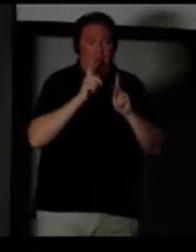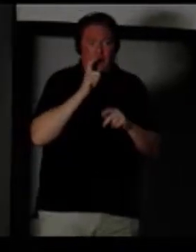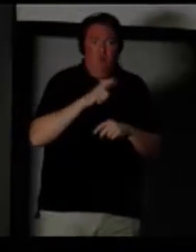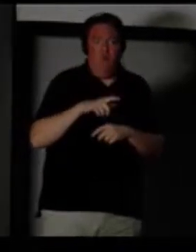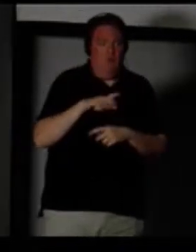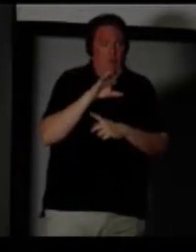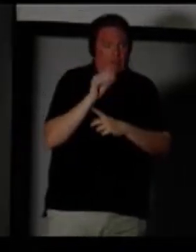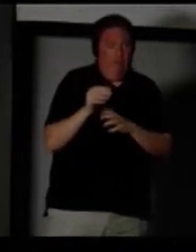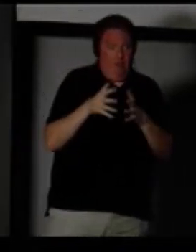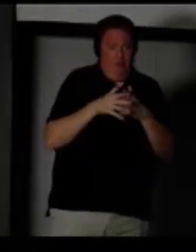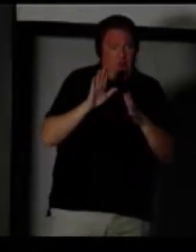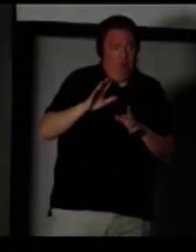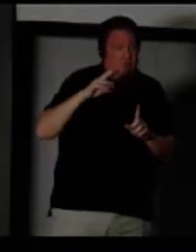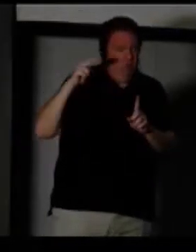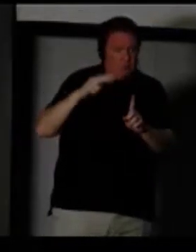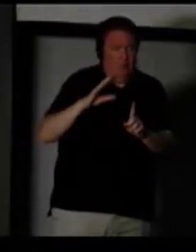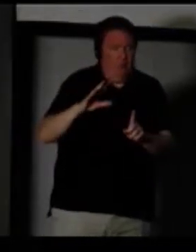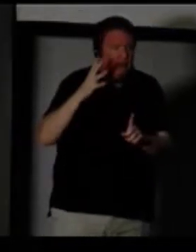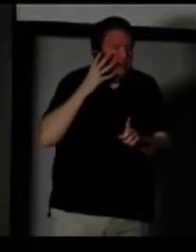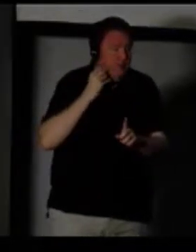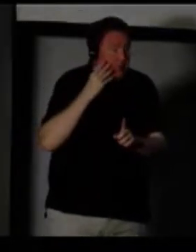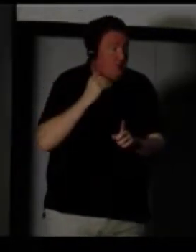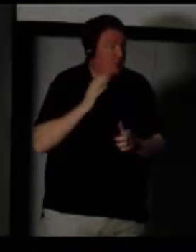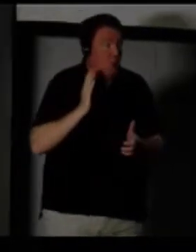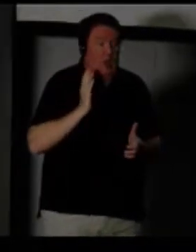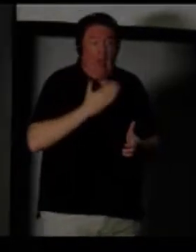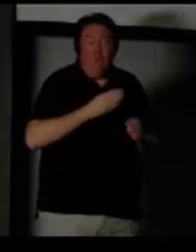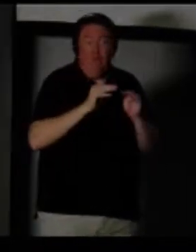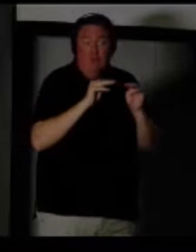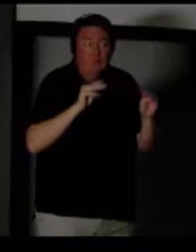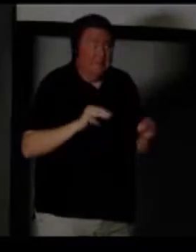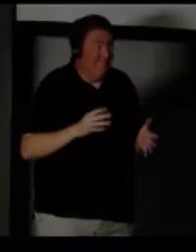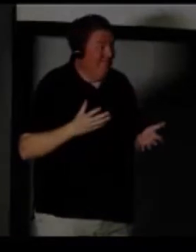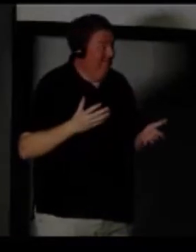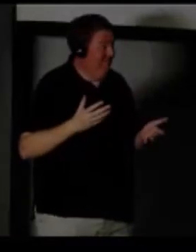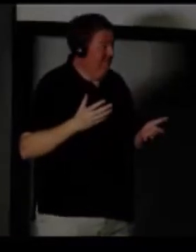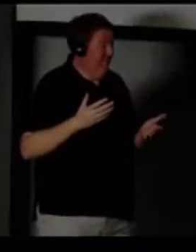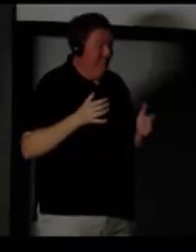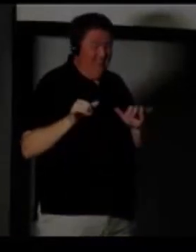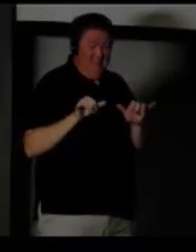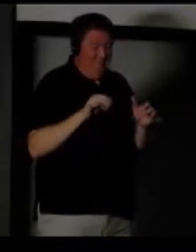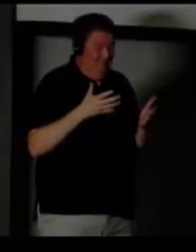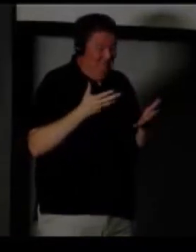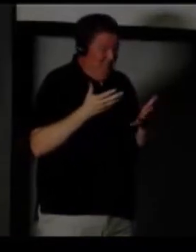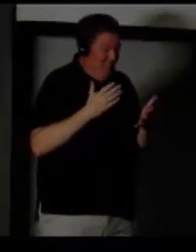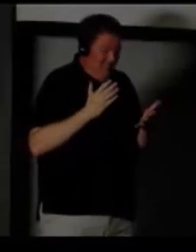argue that, like our museum, having our collection